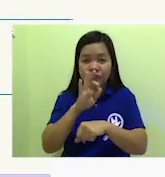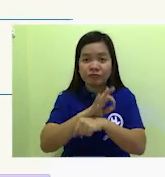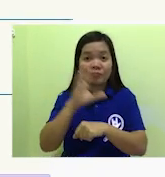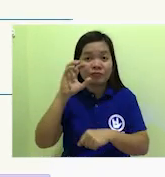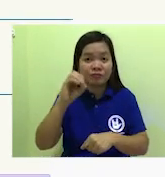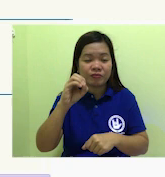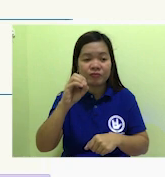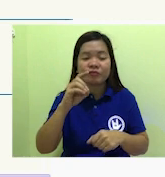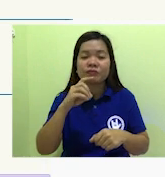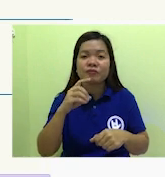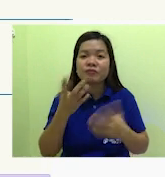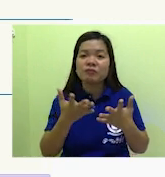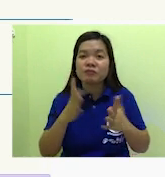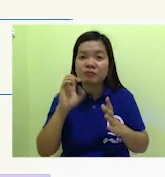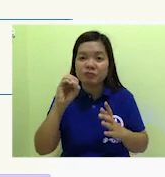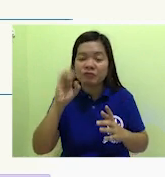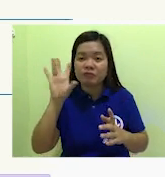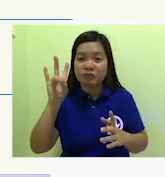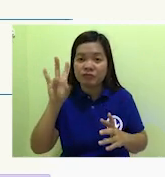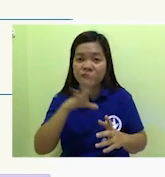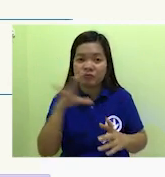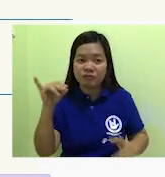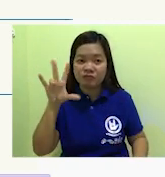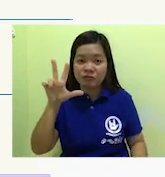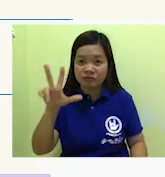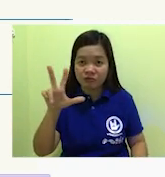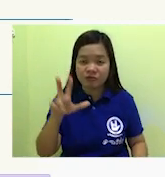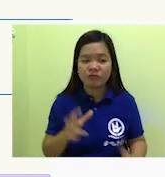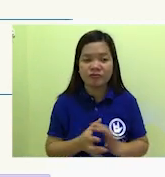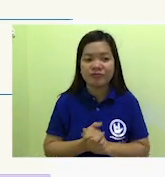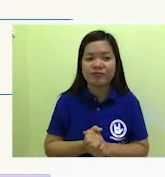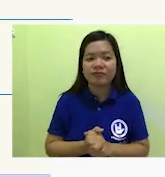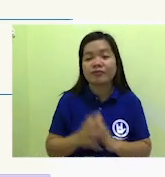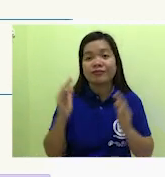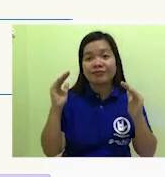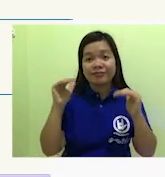function whose zeros are 7 and 3?